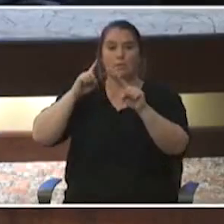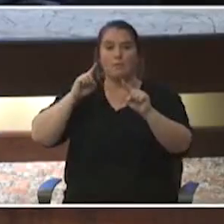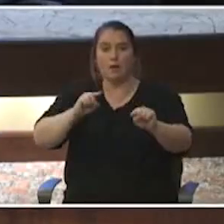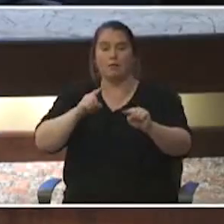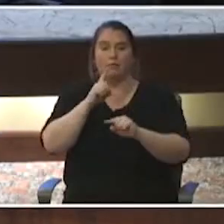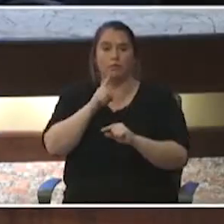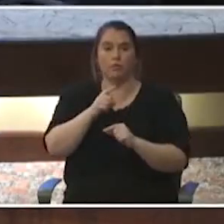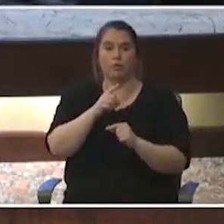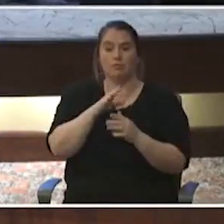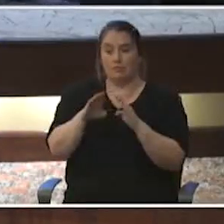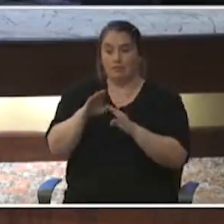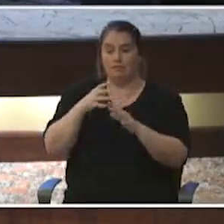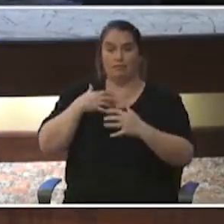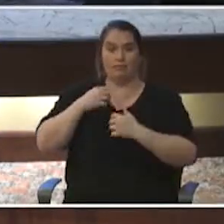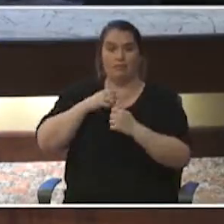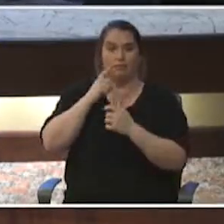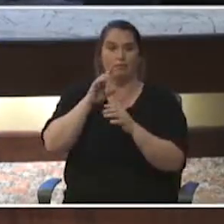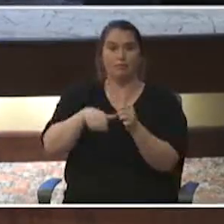and behavioral health crisis.